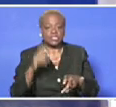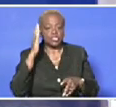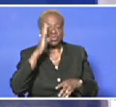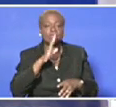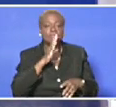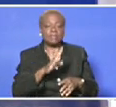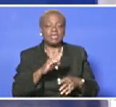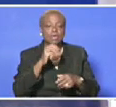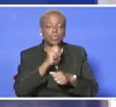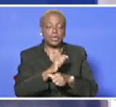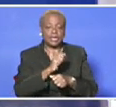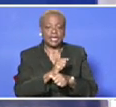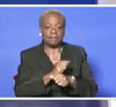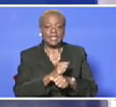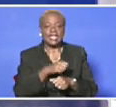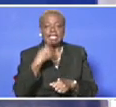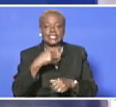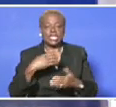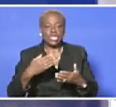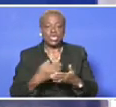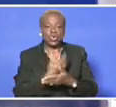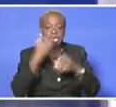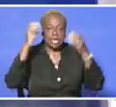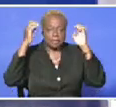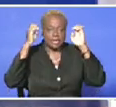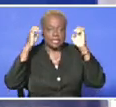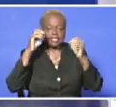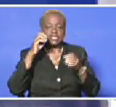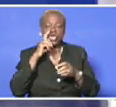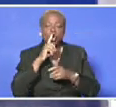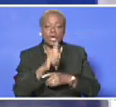new emergency orders will mean for furloughed workers.